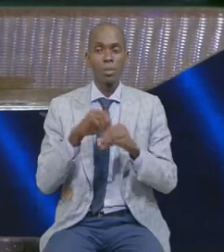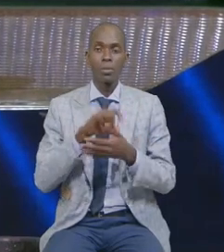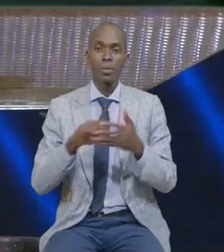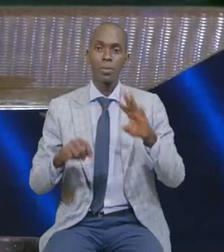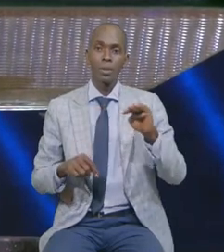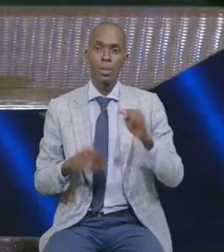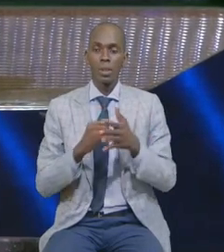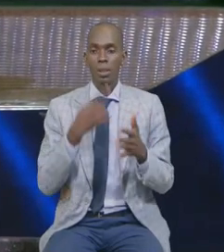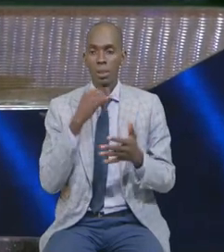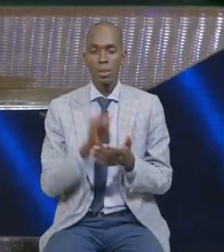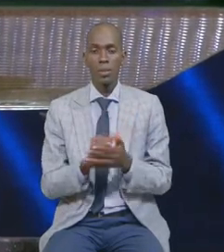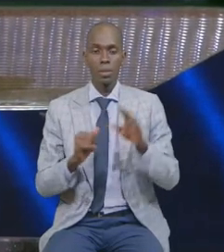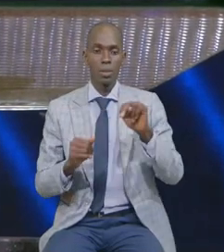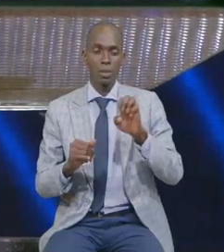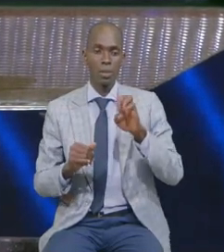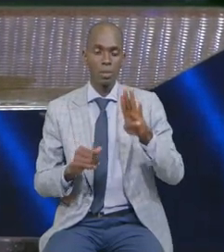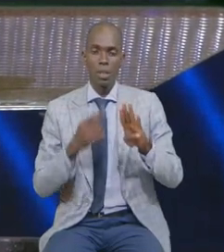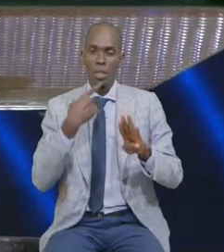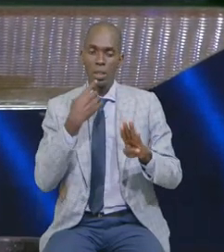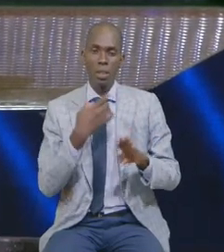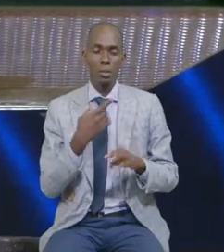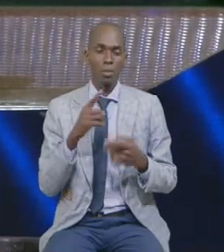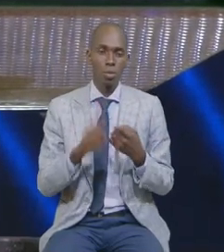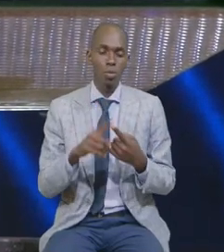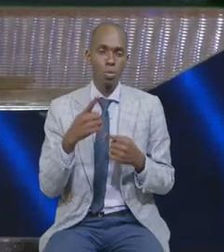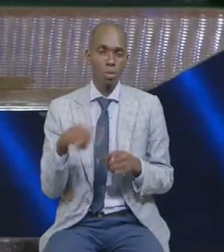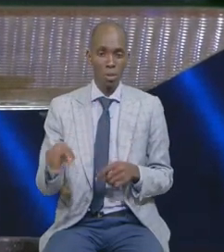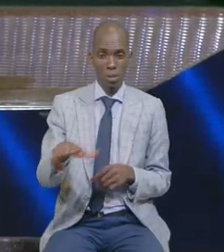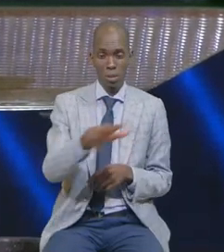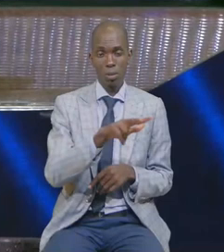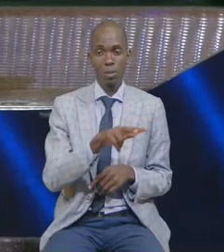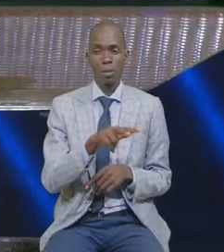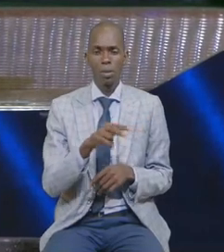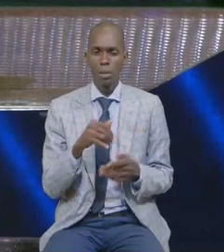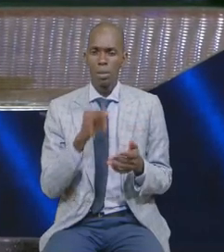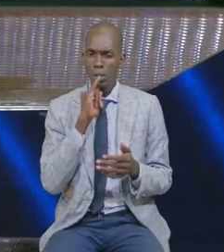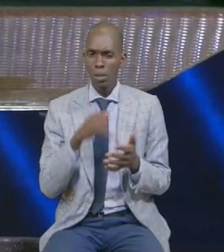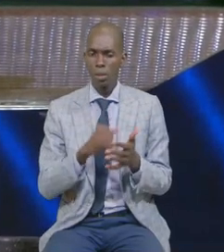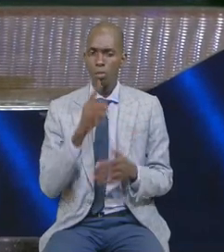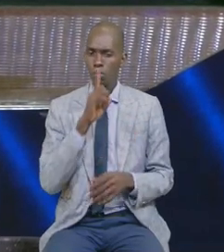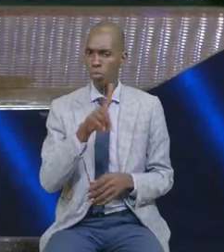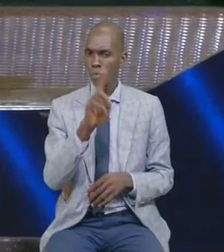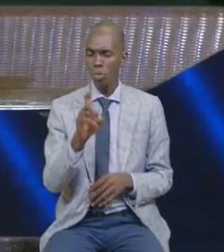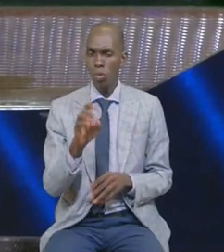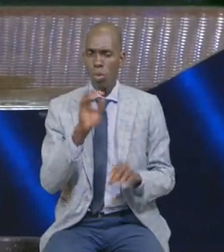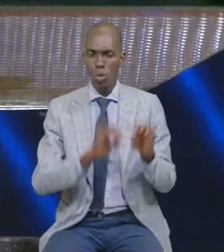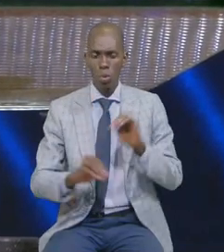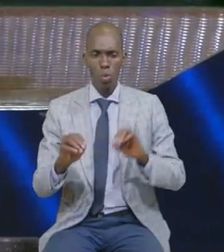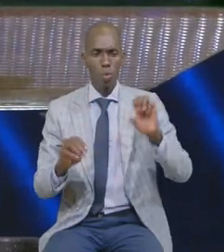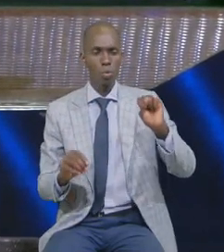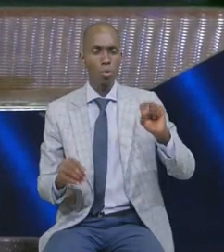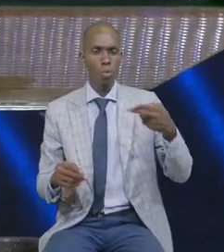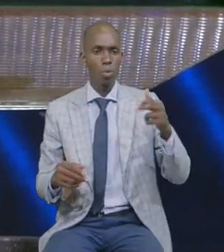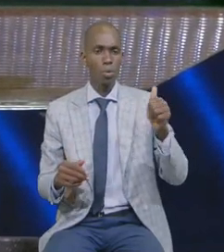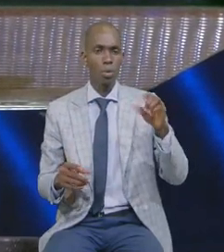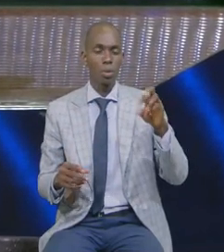says, Nebuchadnezzar spake and said unto them, is it true, O Shadrach, Meshach, and